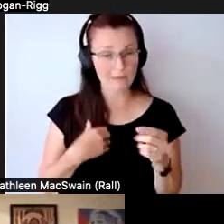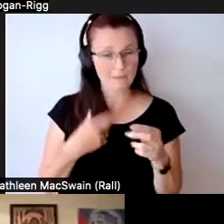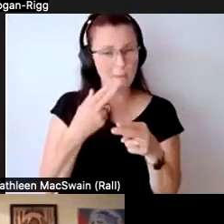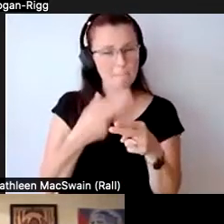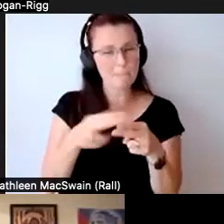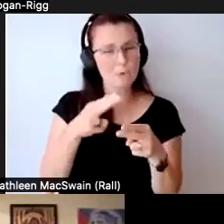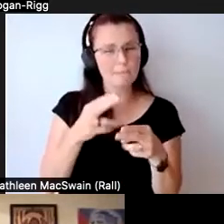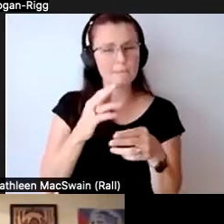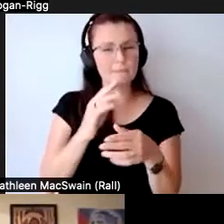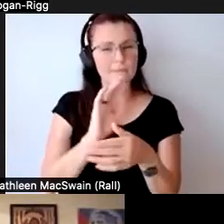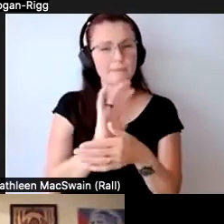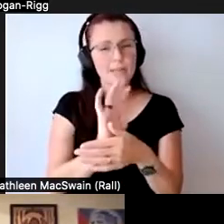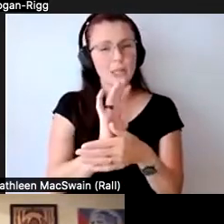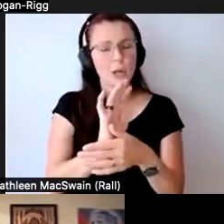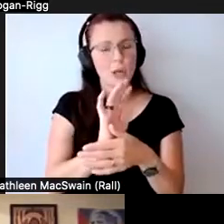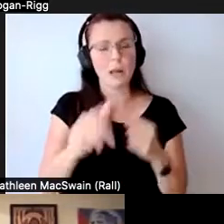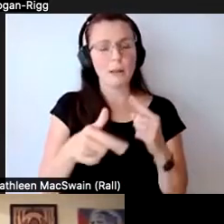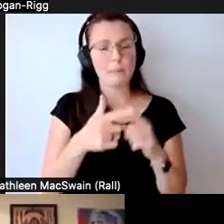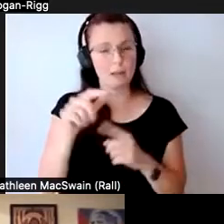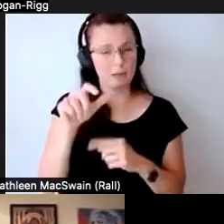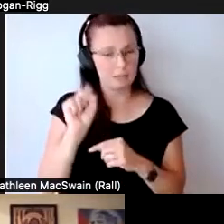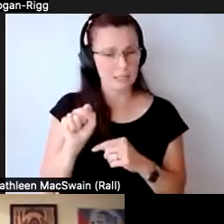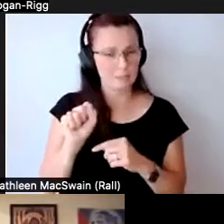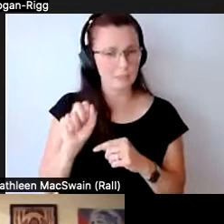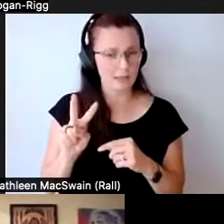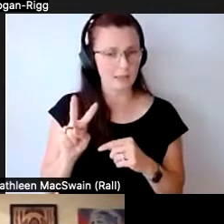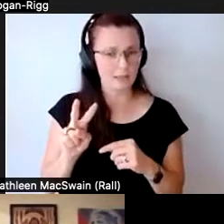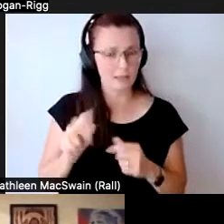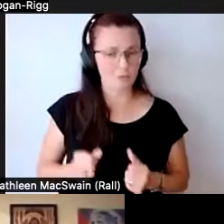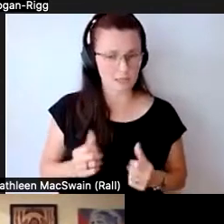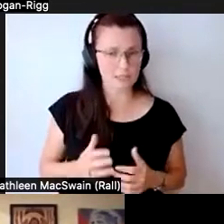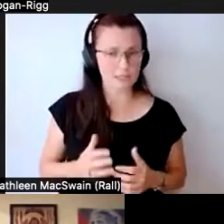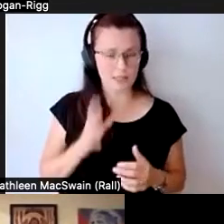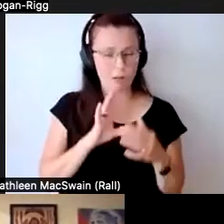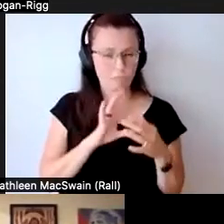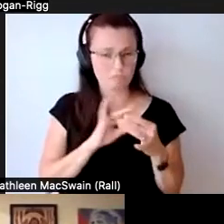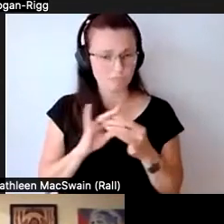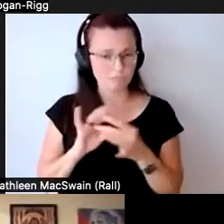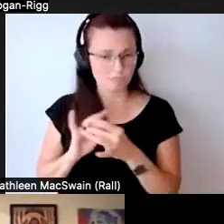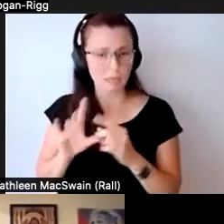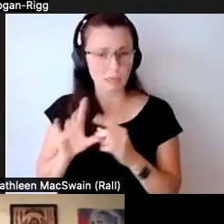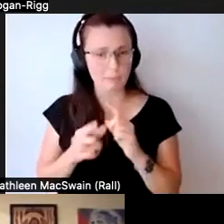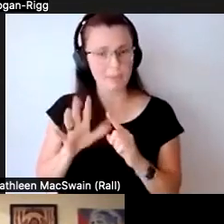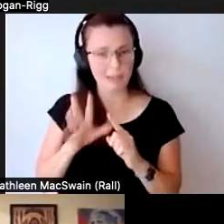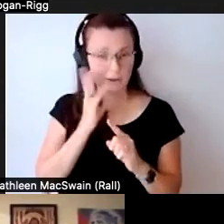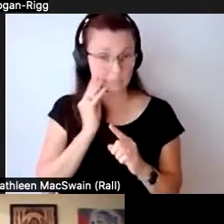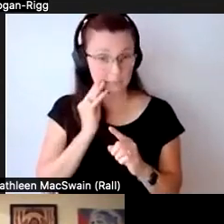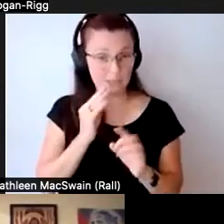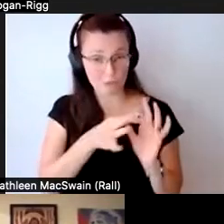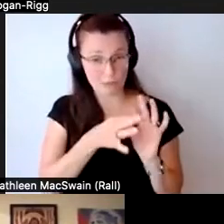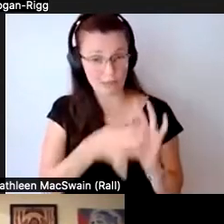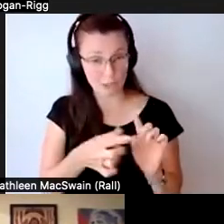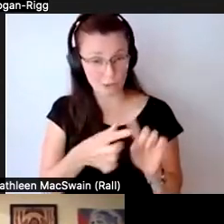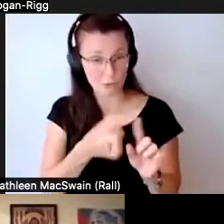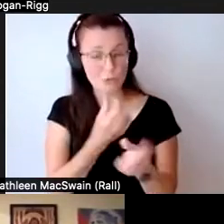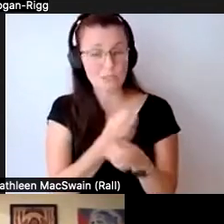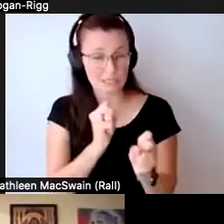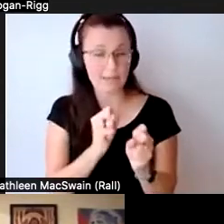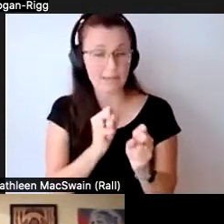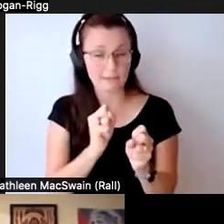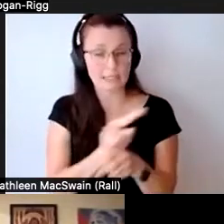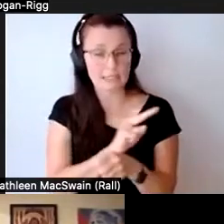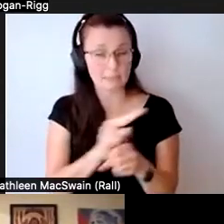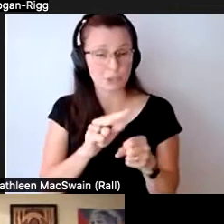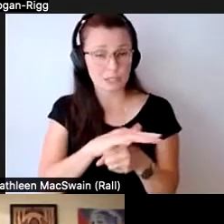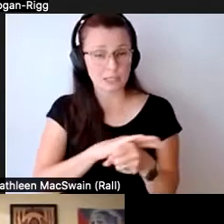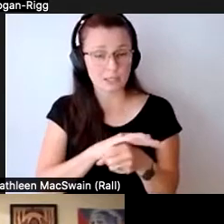compiled about Somerville residents talking about their experience with this issue that we'll show. It's about a 5-minute long video. We have a few folks on a panel that will share and